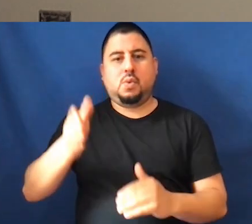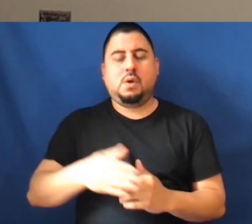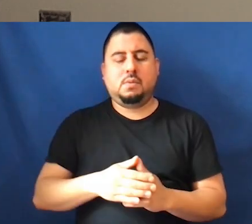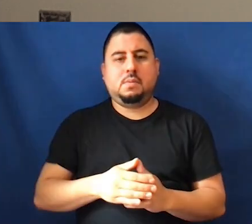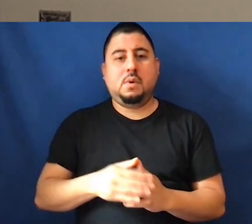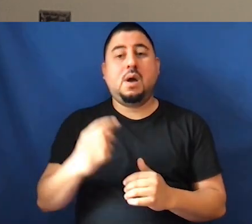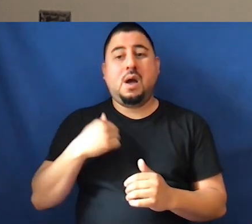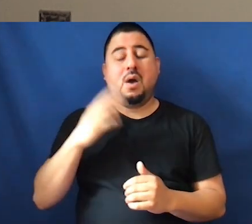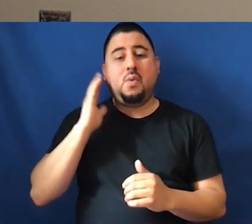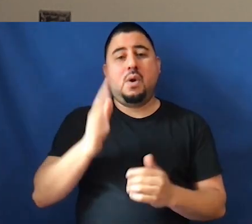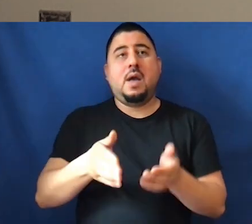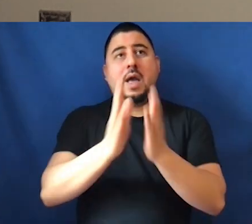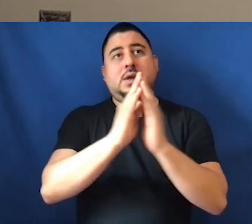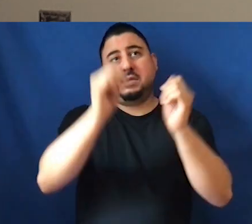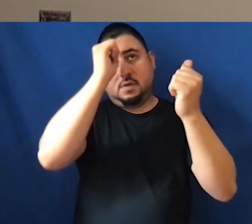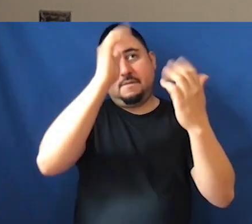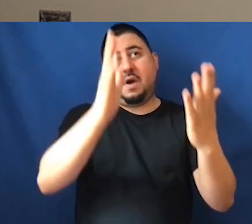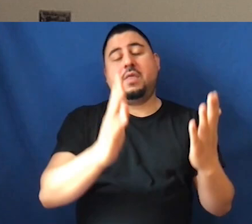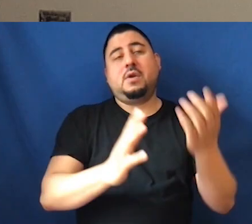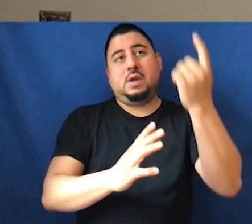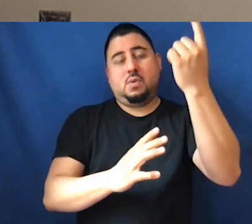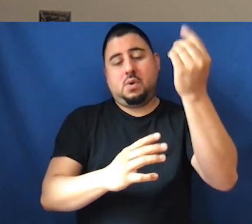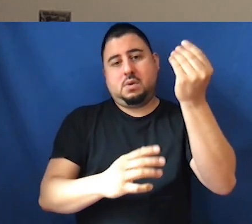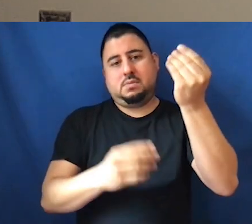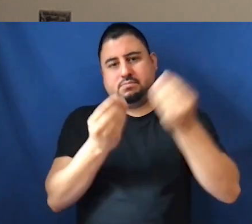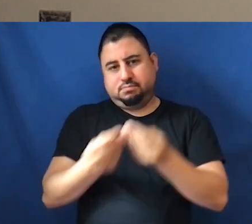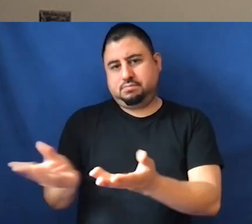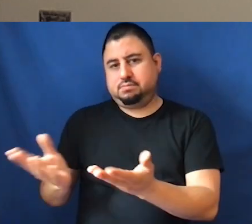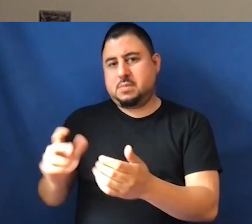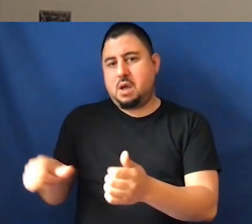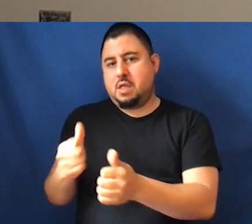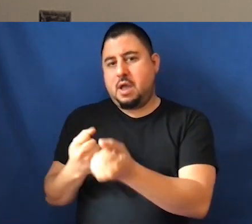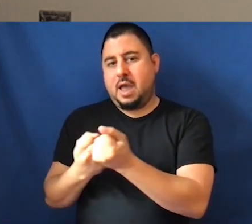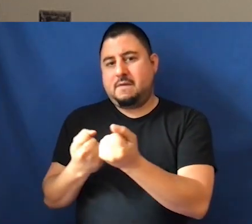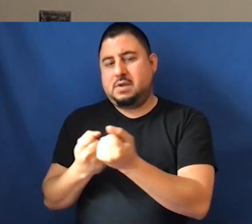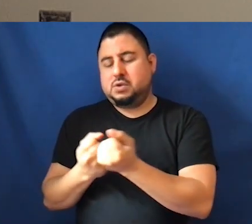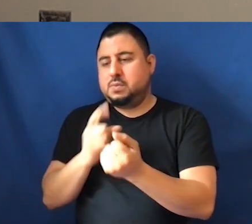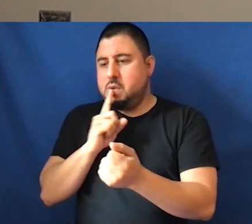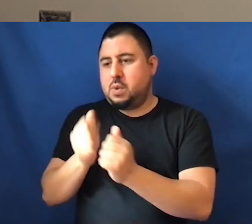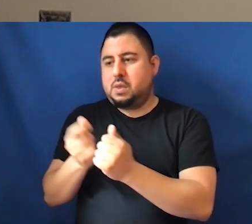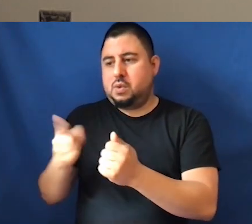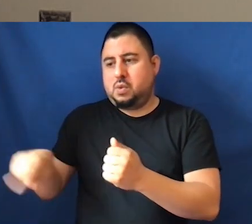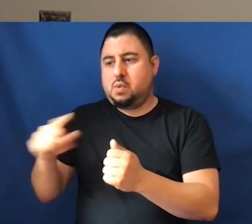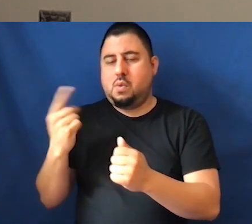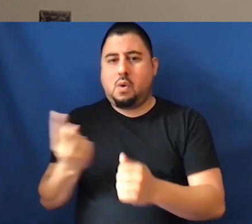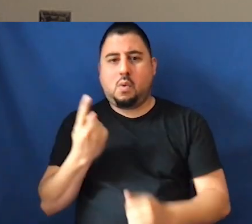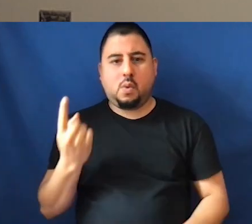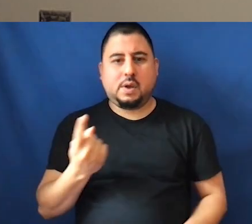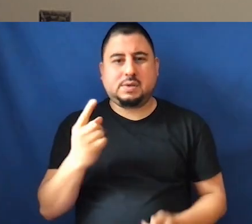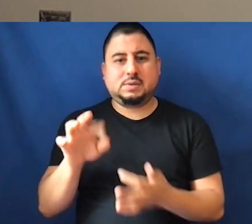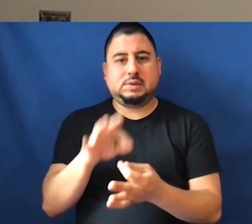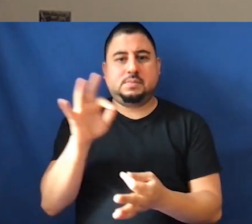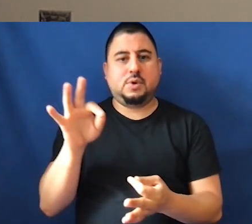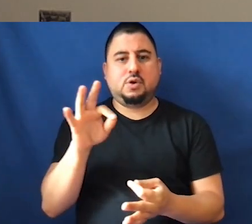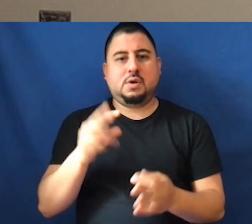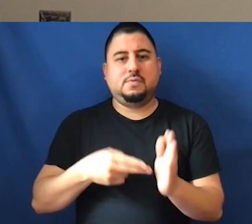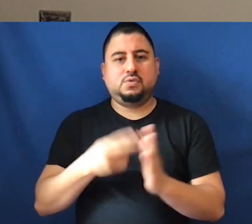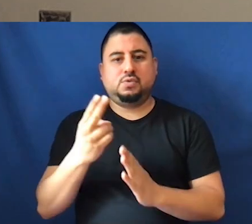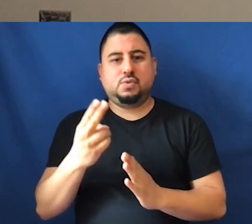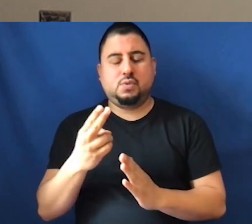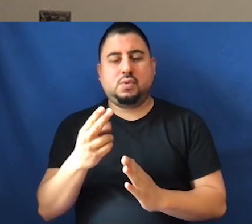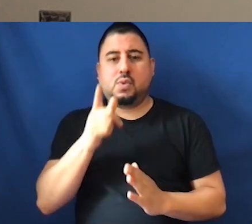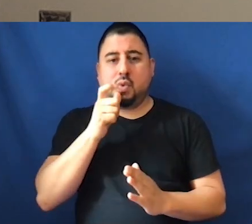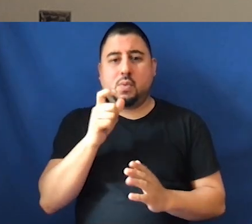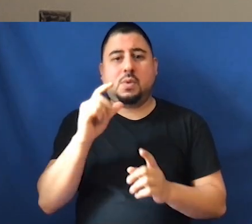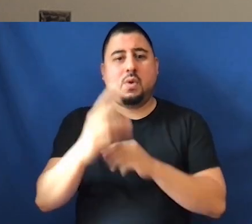And I will ask the Father, and he will give you another advocate to be with you always, the Spirit of Truth,